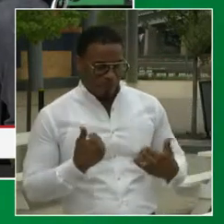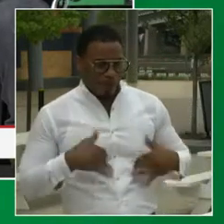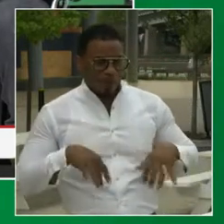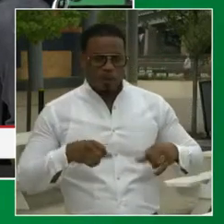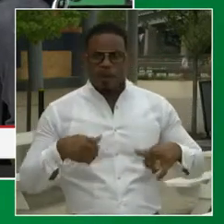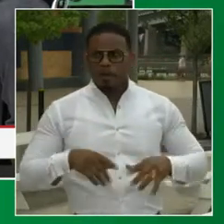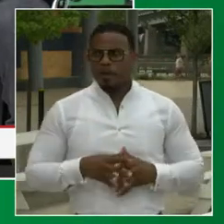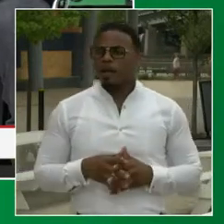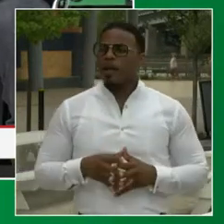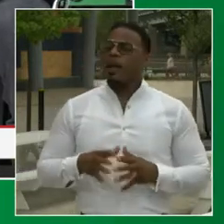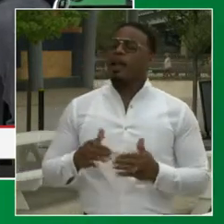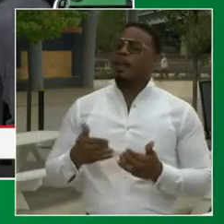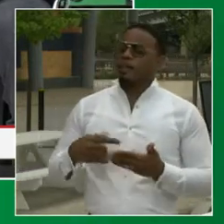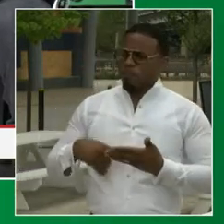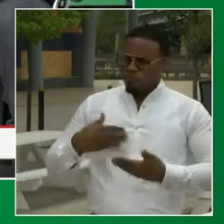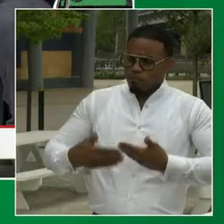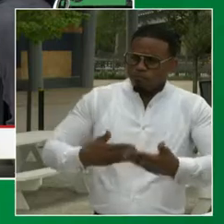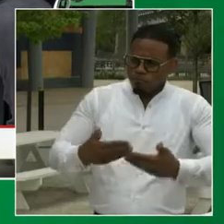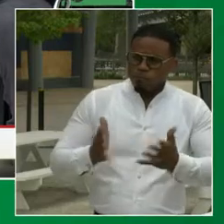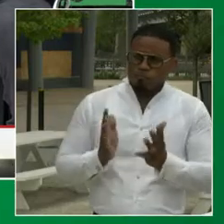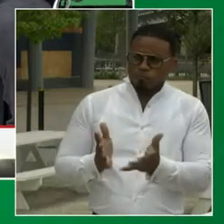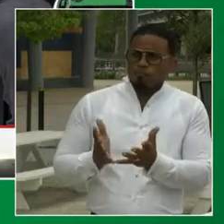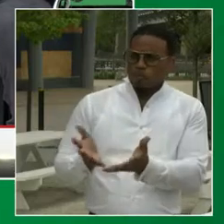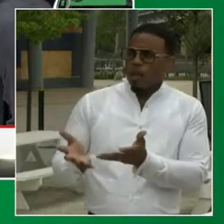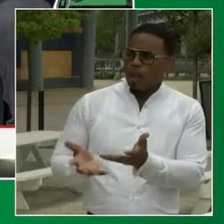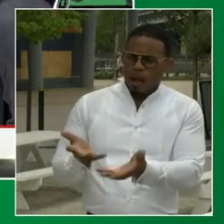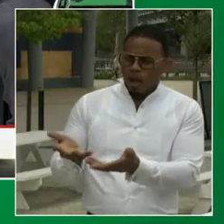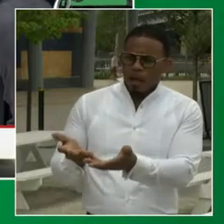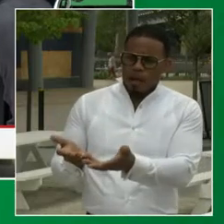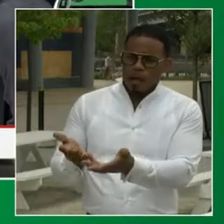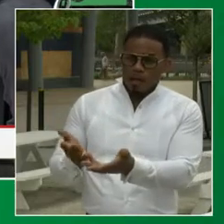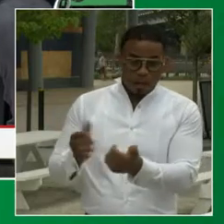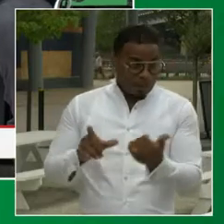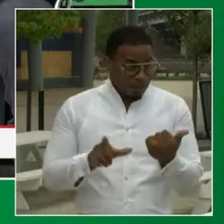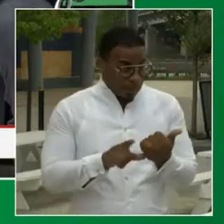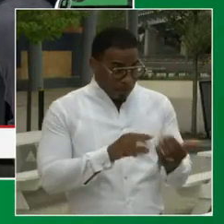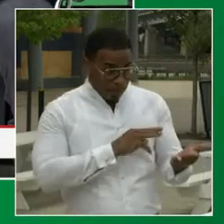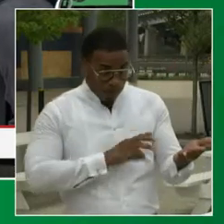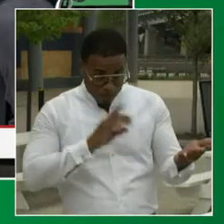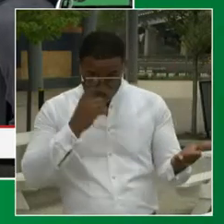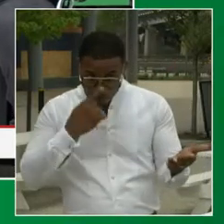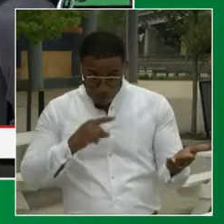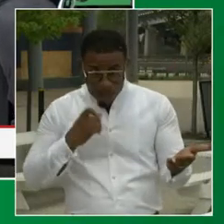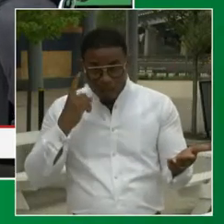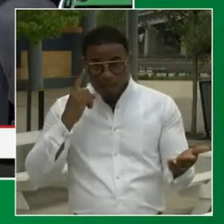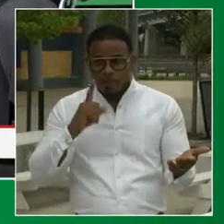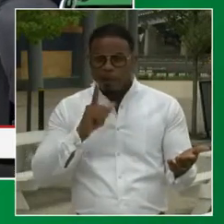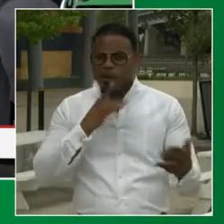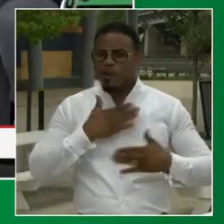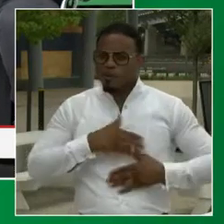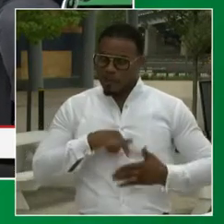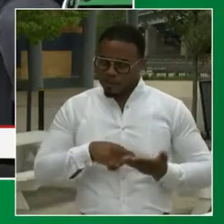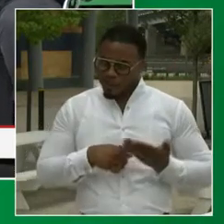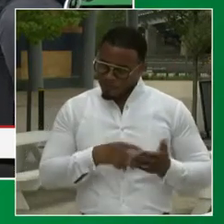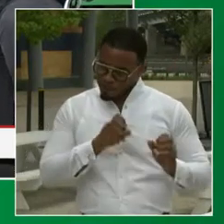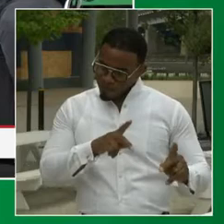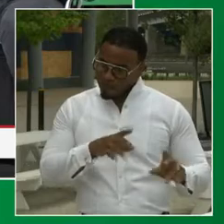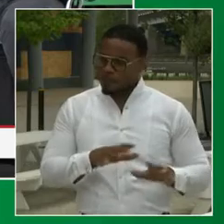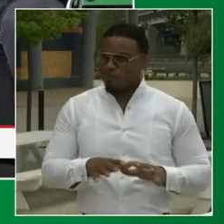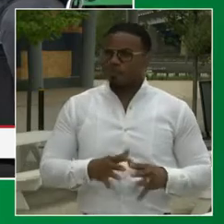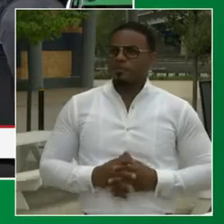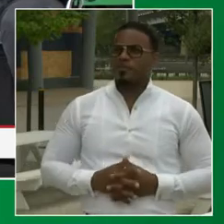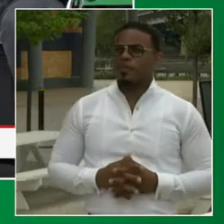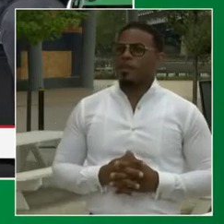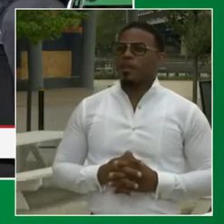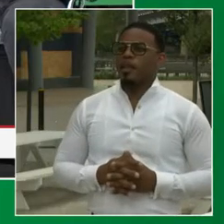us. Thank So you let's so get the much. conversation started. And Deputy Mayor, I think you're going to enjoy this conversation with them as